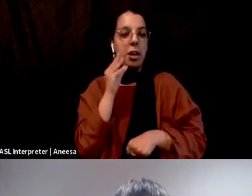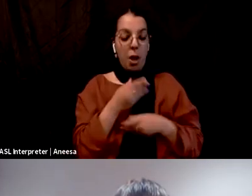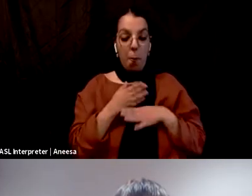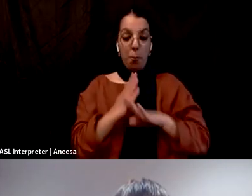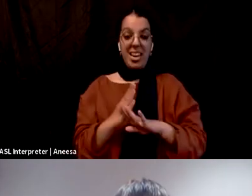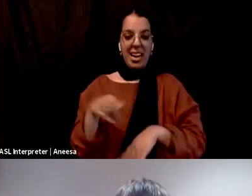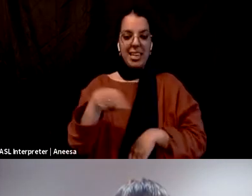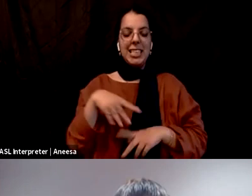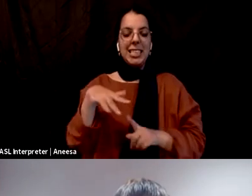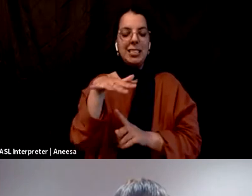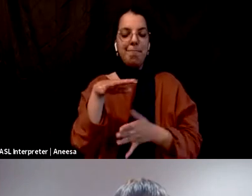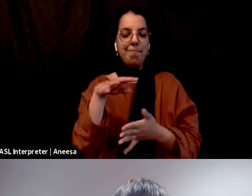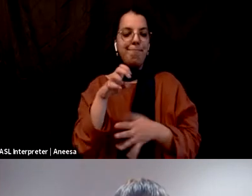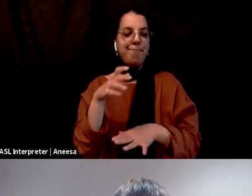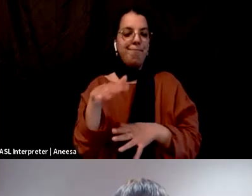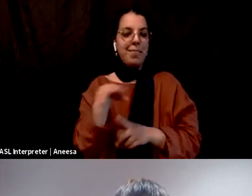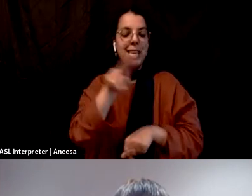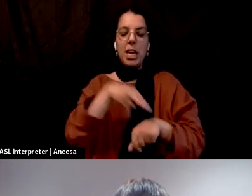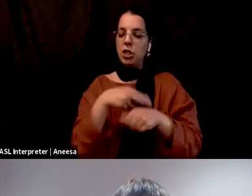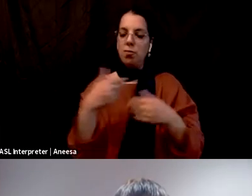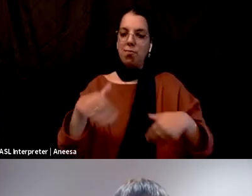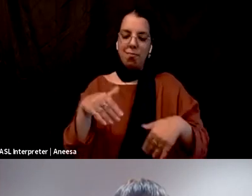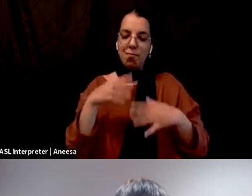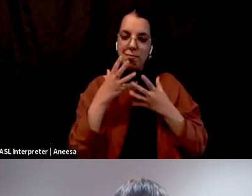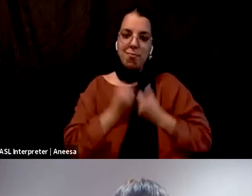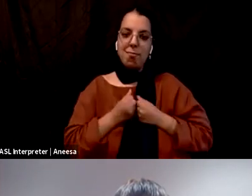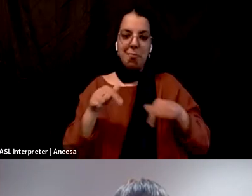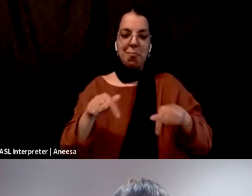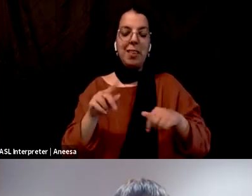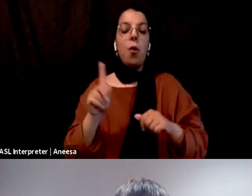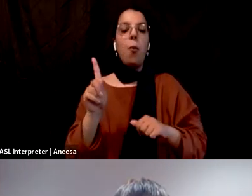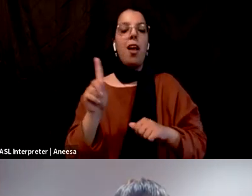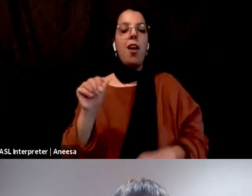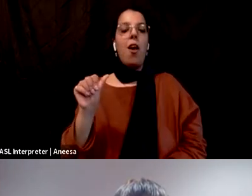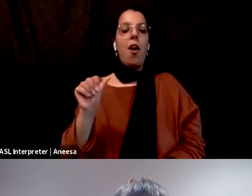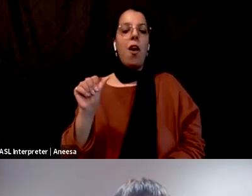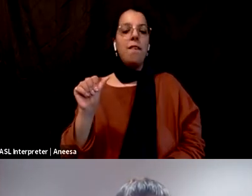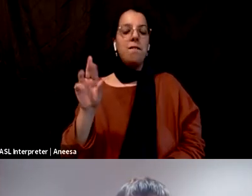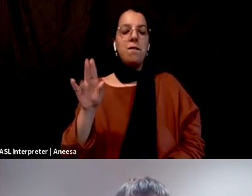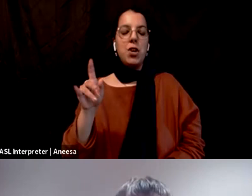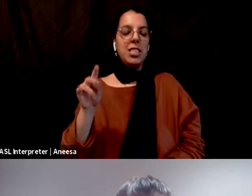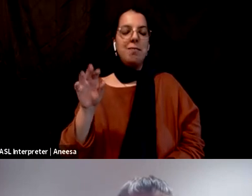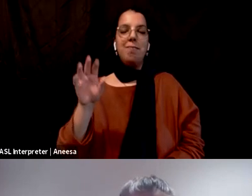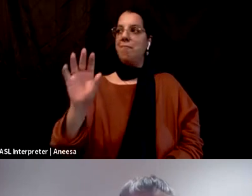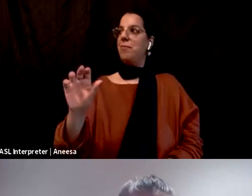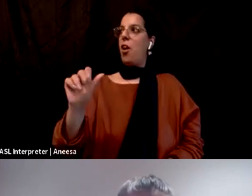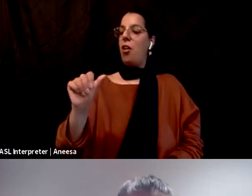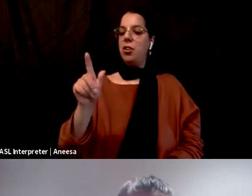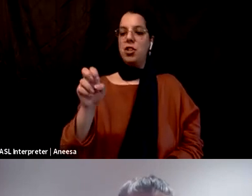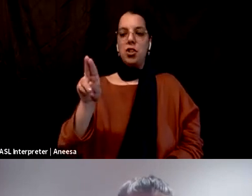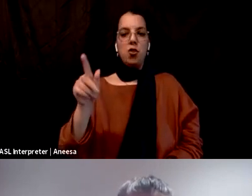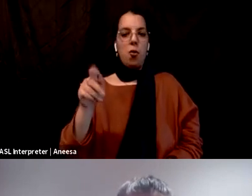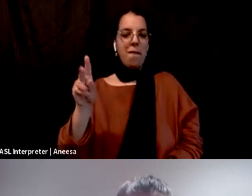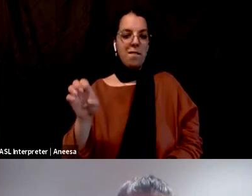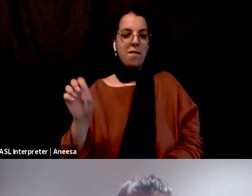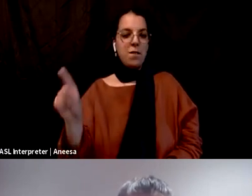in Alderville First Nation. And what we're doing here in Alderville First Nation is what the same thing that the Oak Ridges Moraine